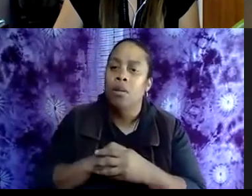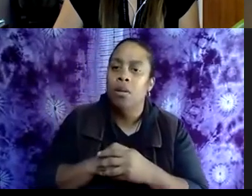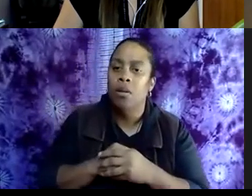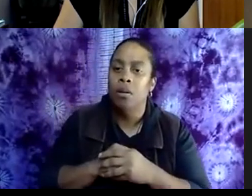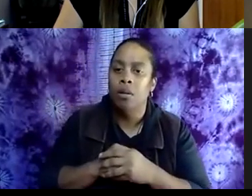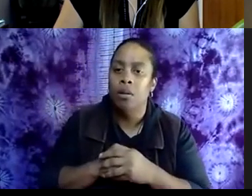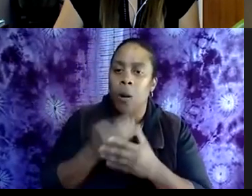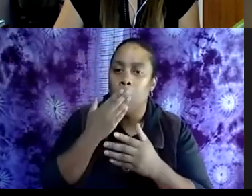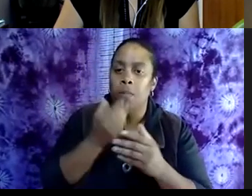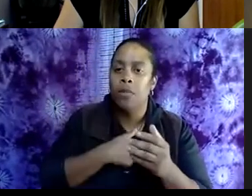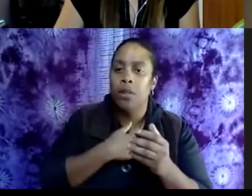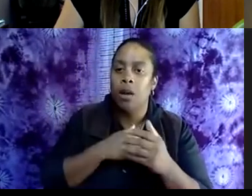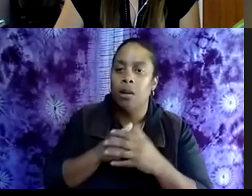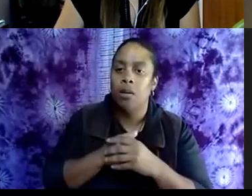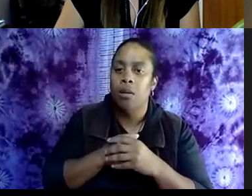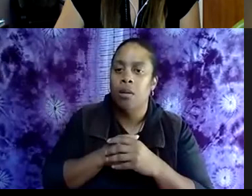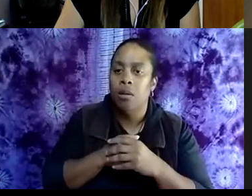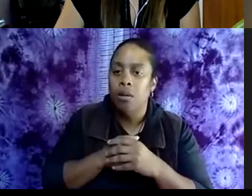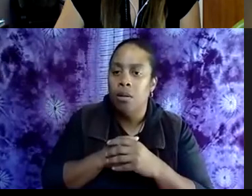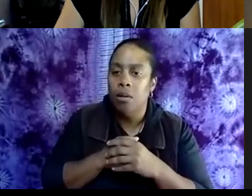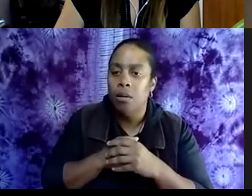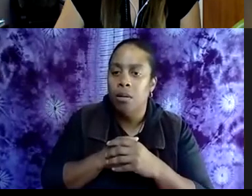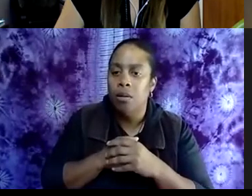Well, I'm sorry, dear. Well,